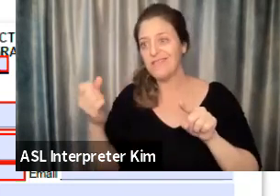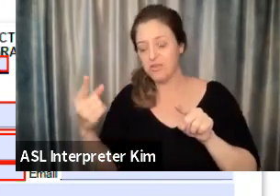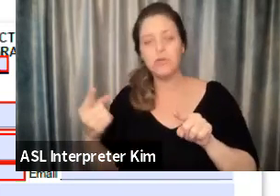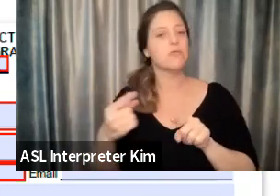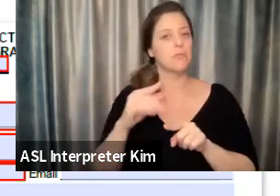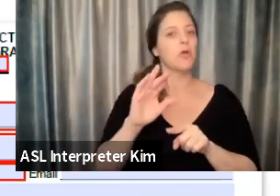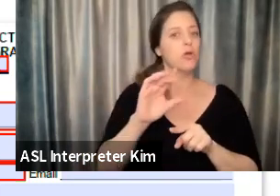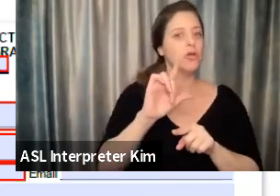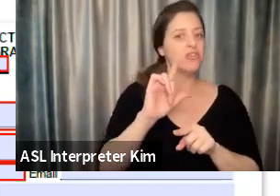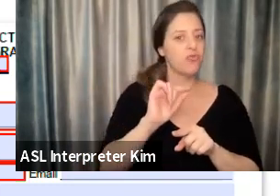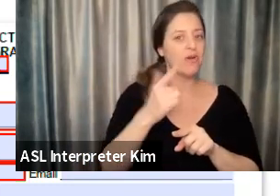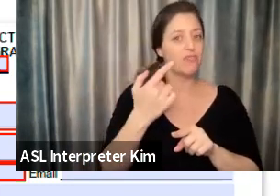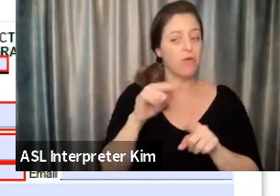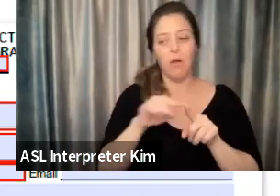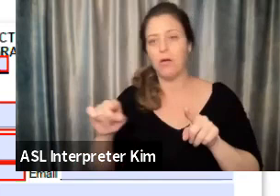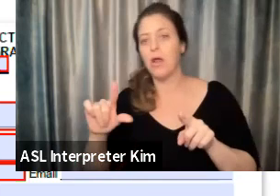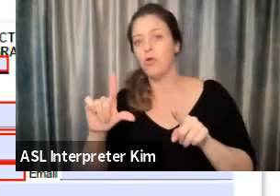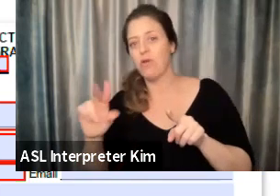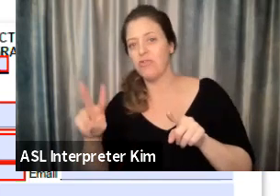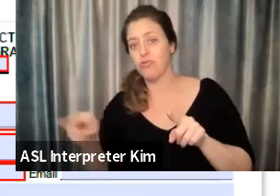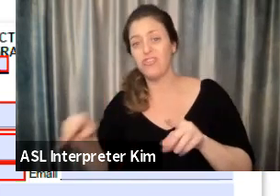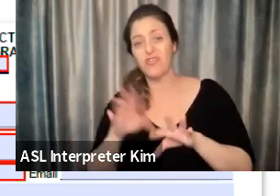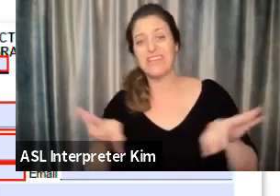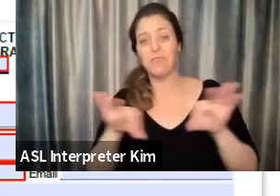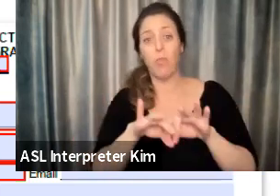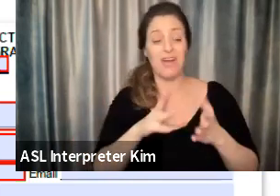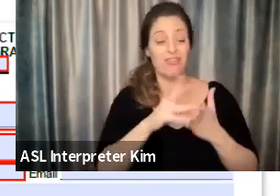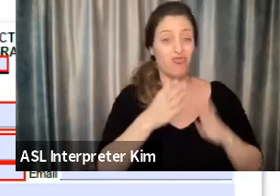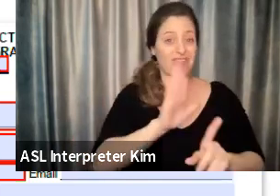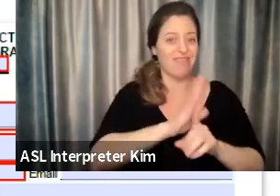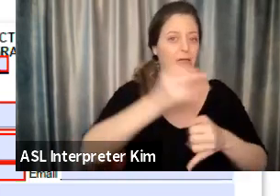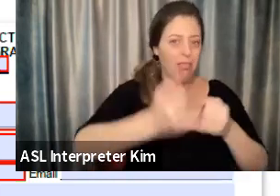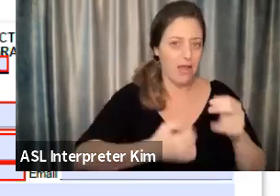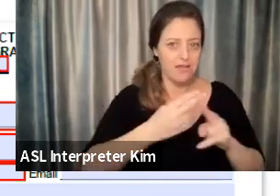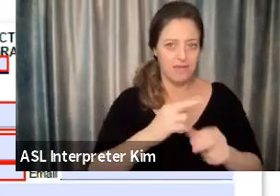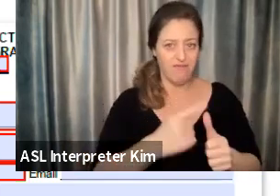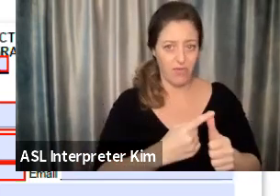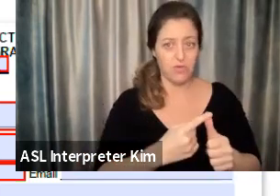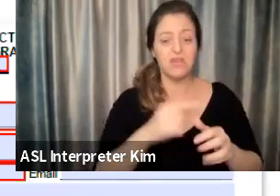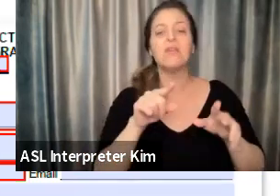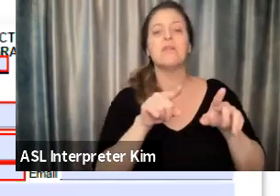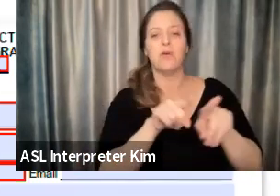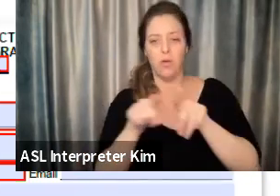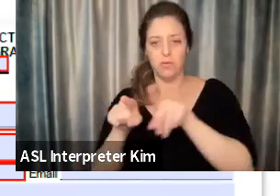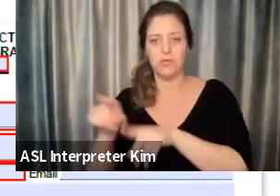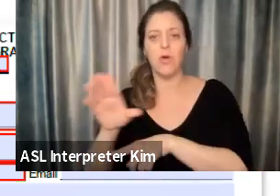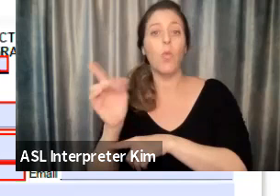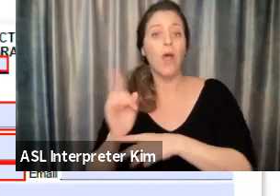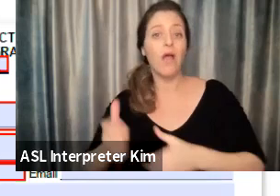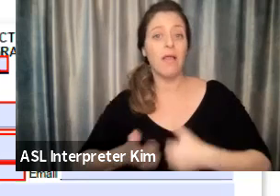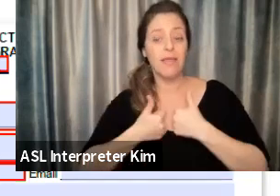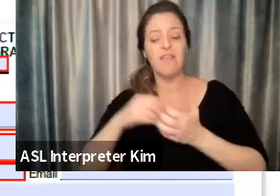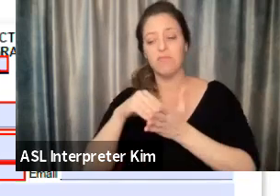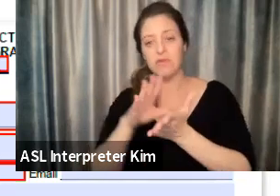Make sure that the last name of the student is first, and then school of residence must be filled out. And if you go back